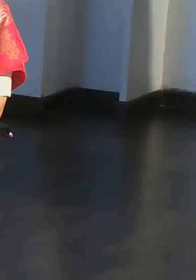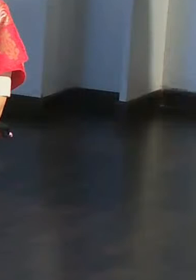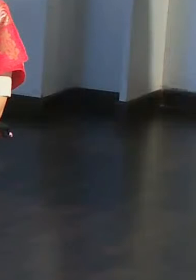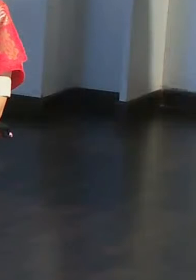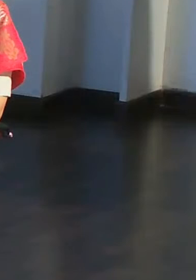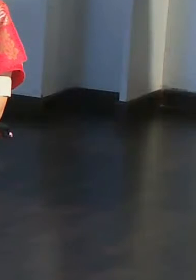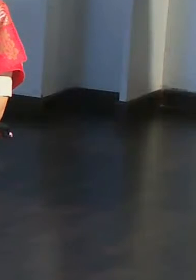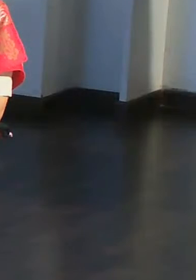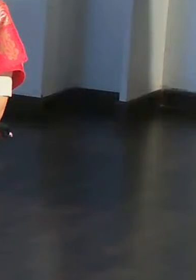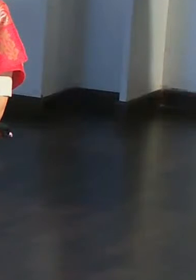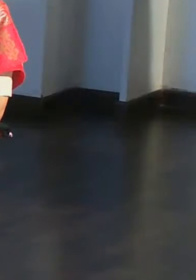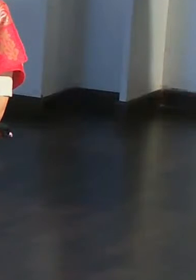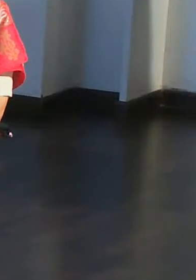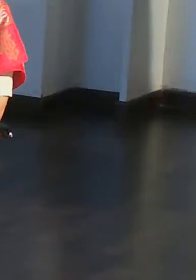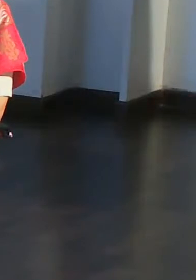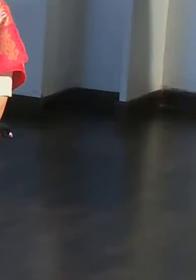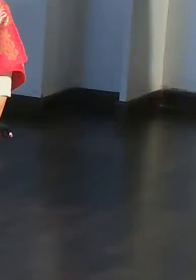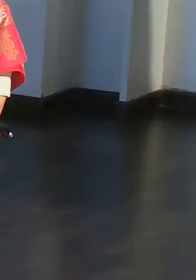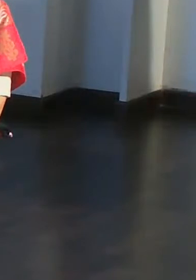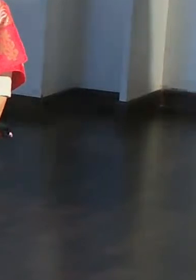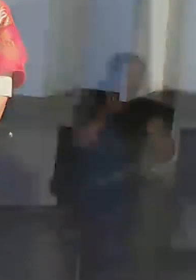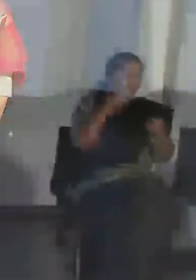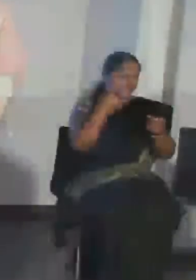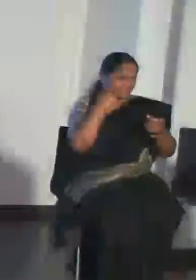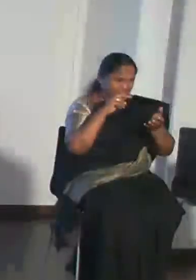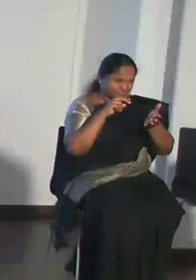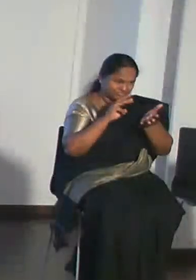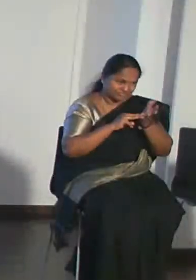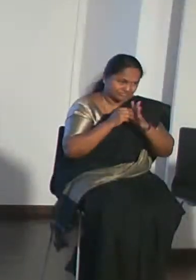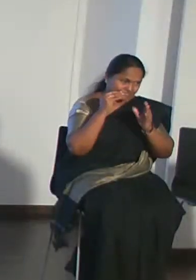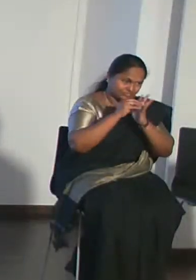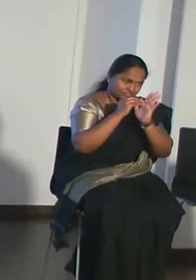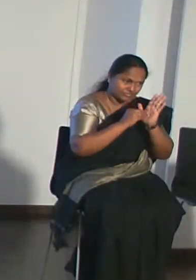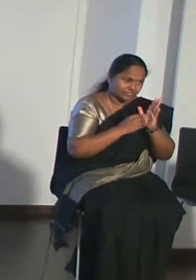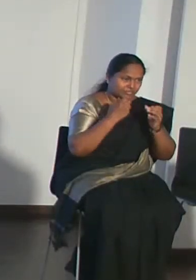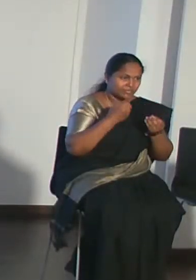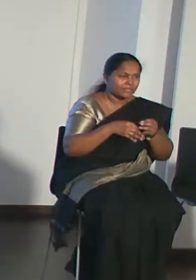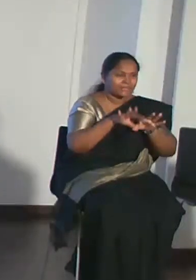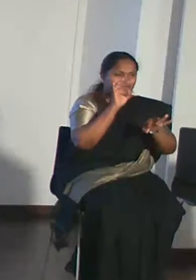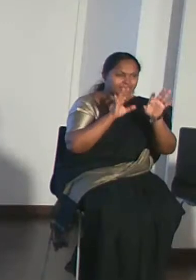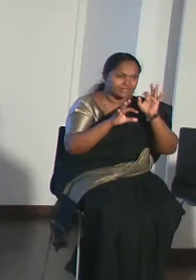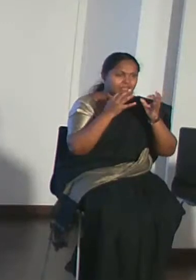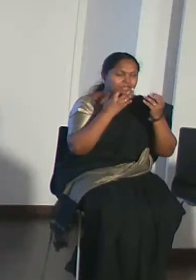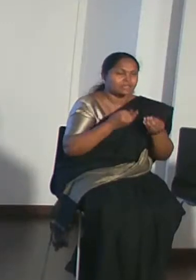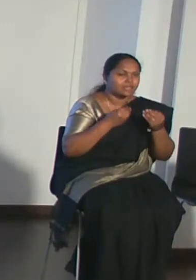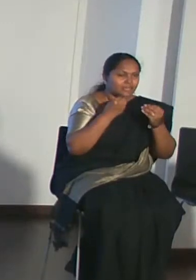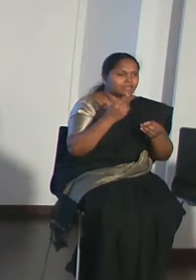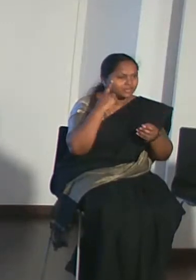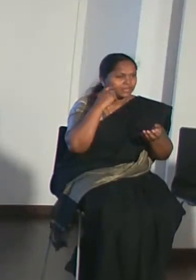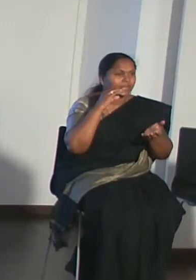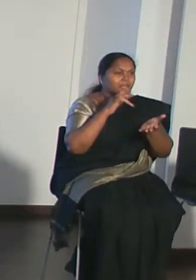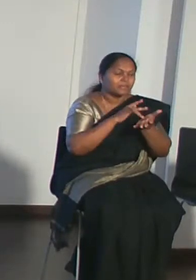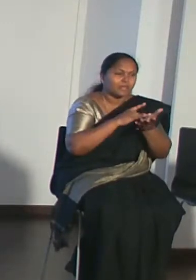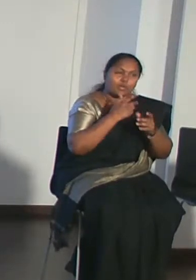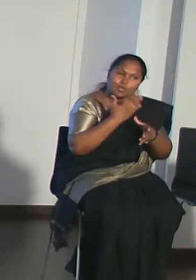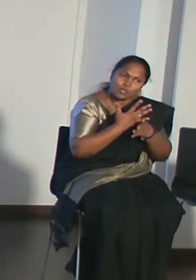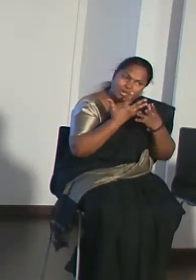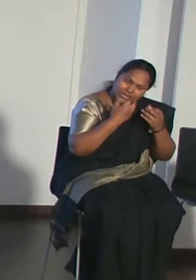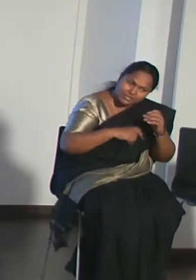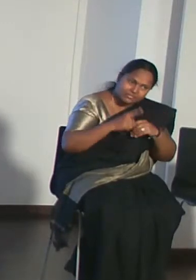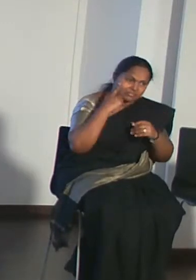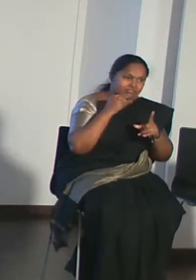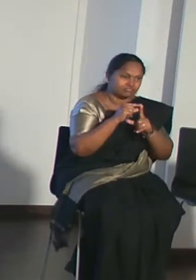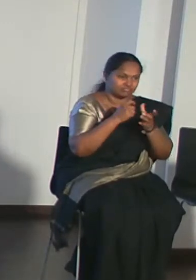was for Faramula's work. It was based on images and the speed at which you chose to select images for the packets work. With Nepal